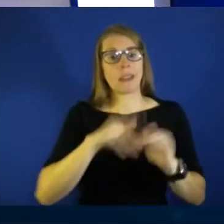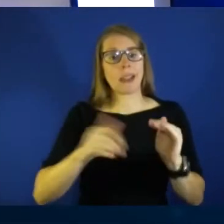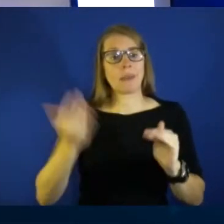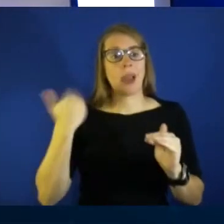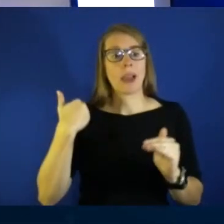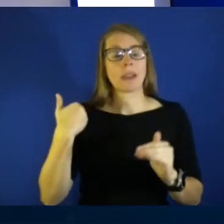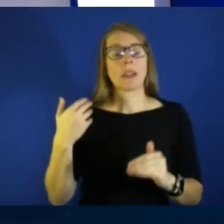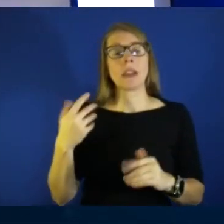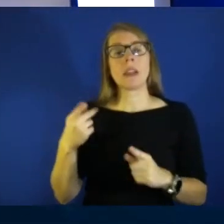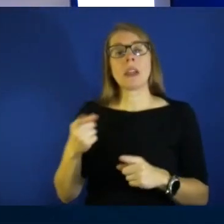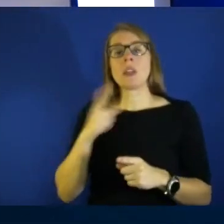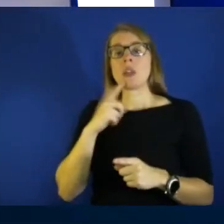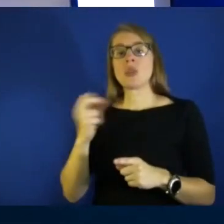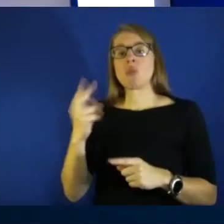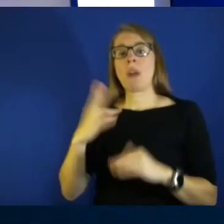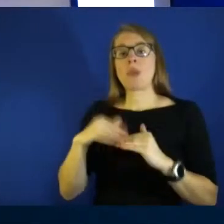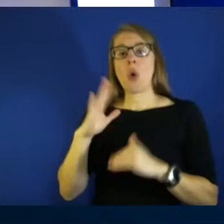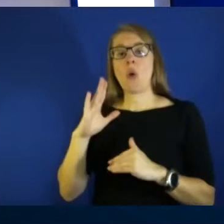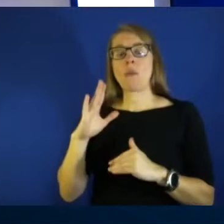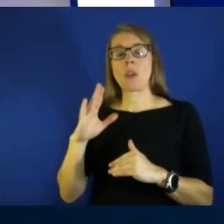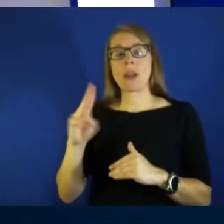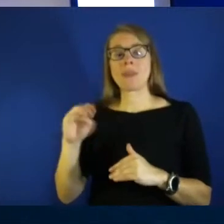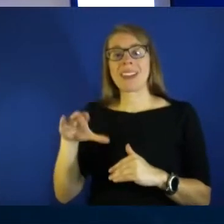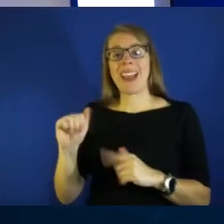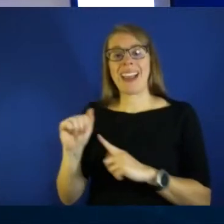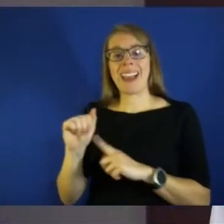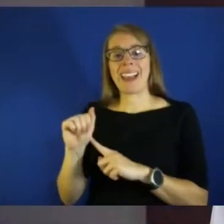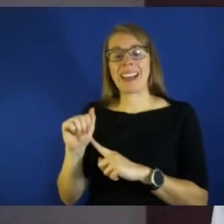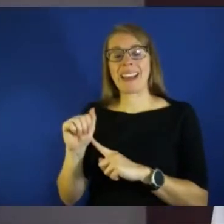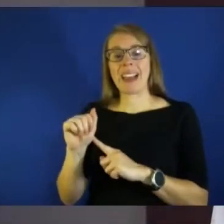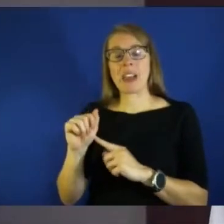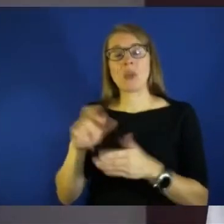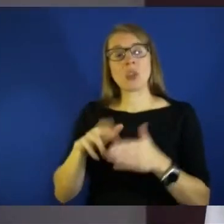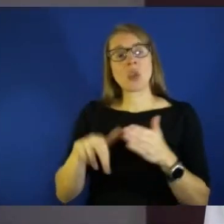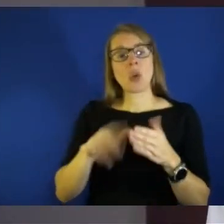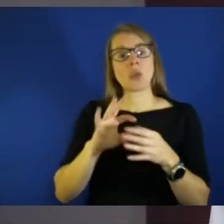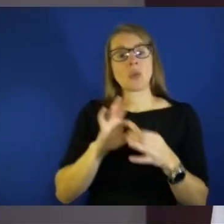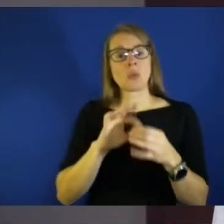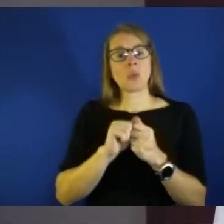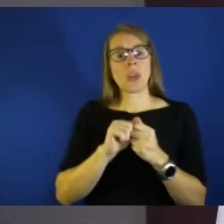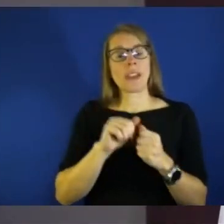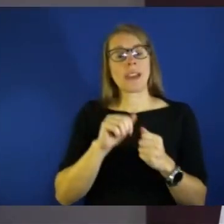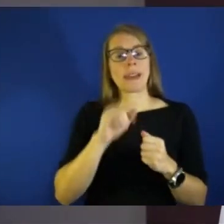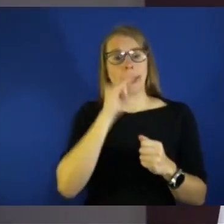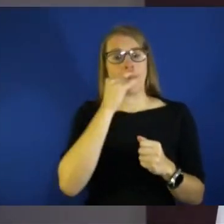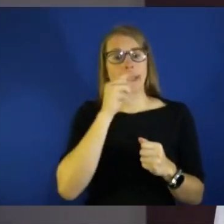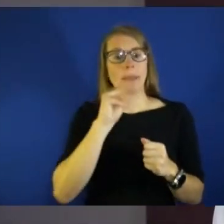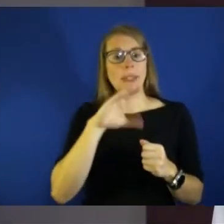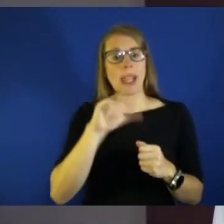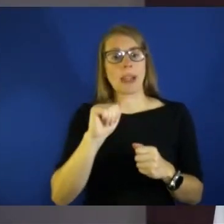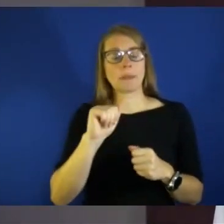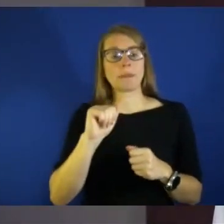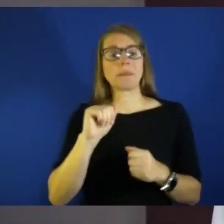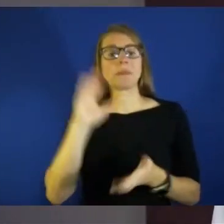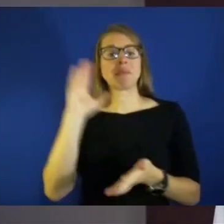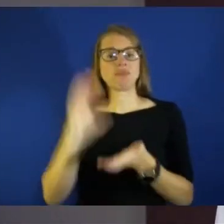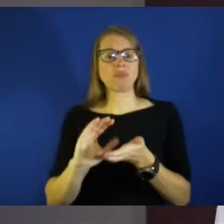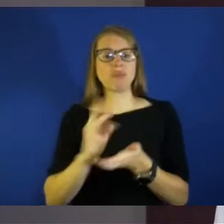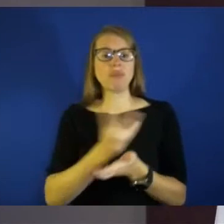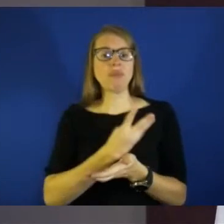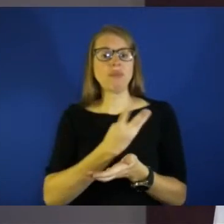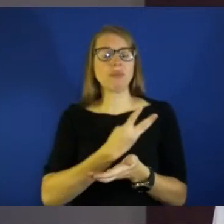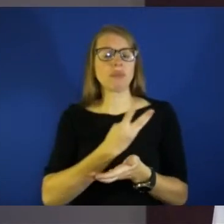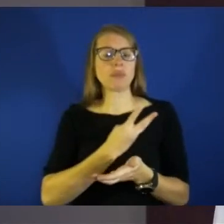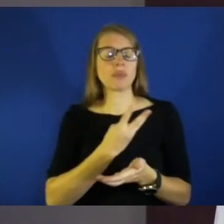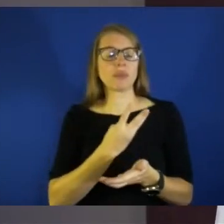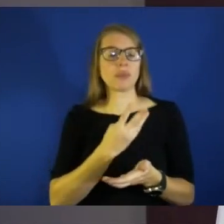mentioned 12 and over. Yep. What kind of results are we seeing with kids? So we've given a lot less in general to kids at our